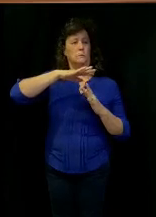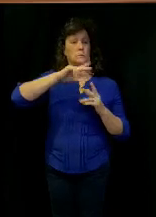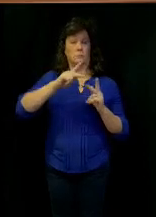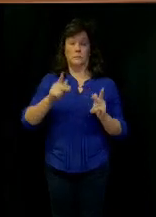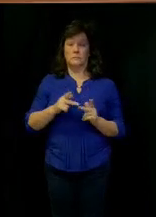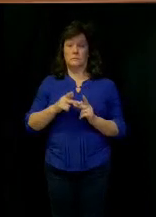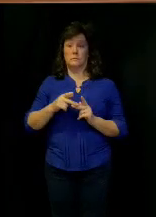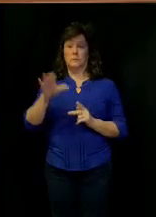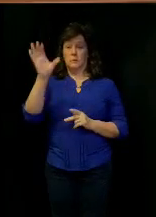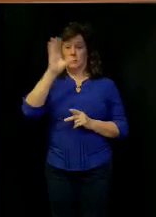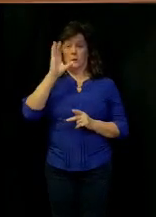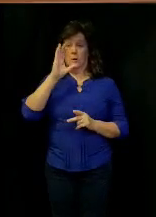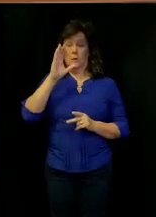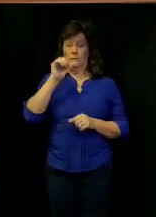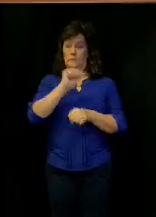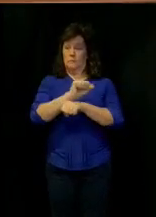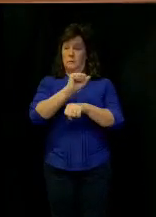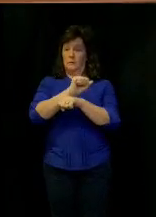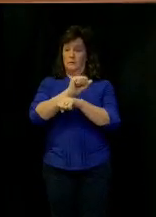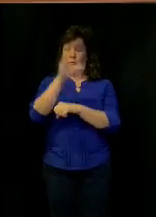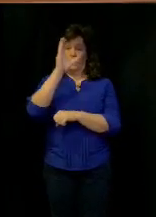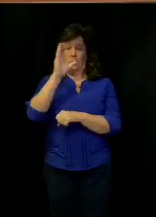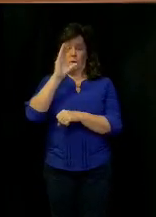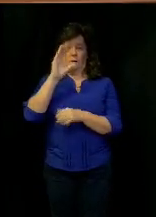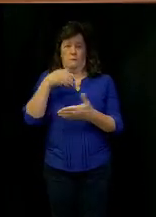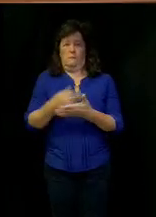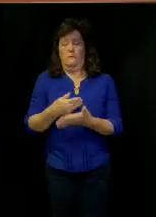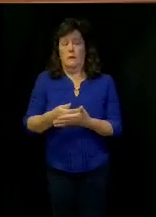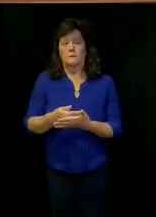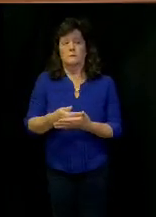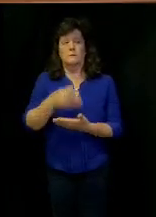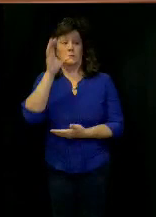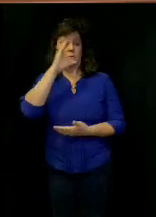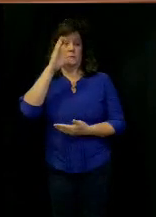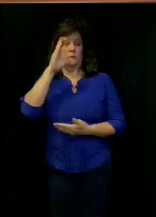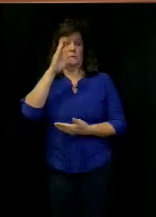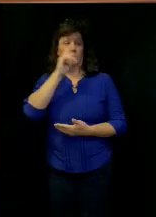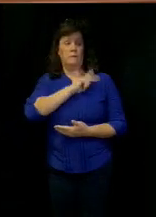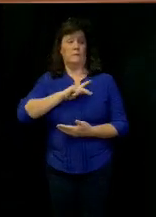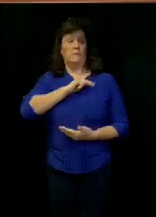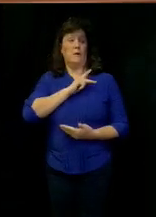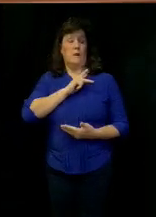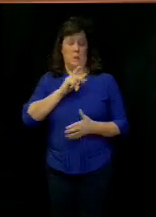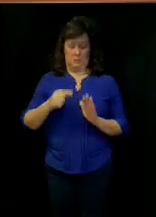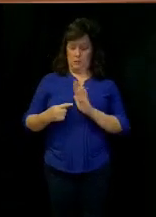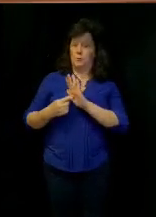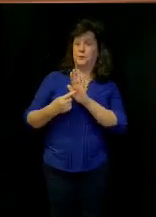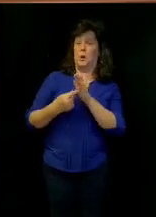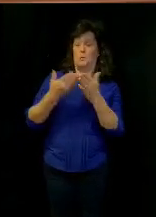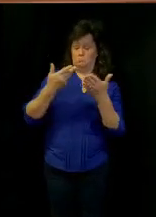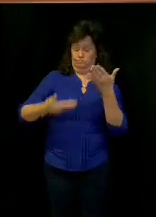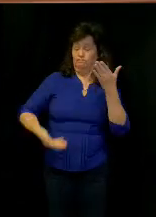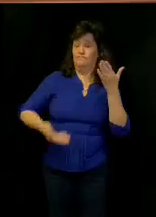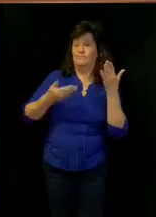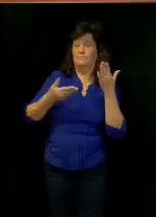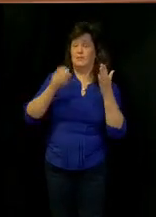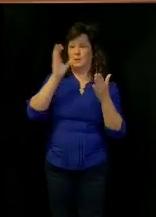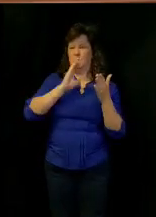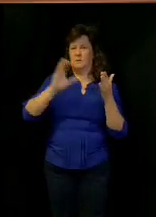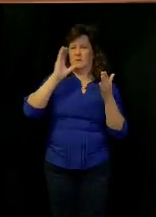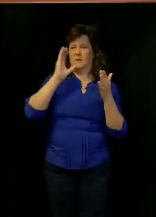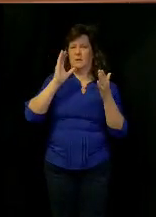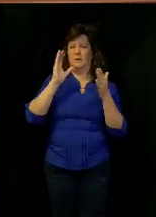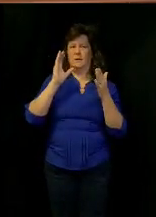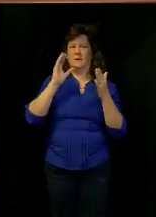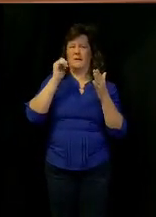We look for it in our careers. We look for it in our finances. We look for it in physical appearances. We seek it today, and we have it's worse and worse